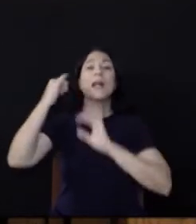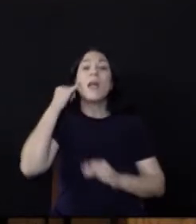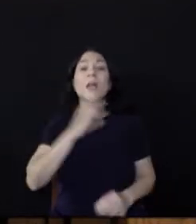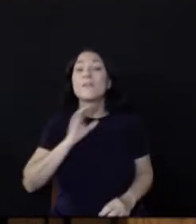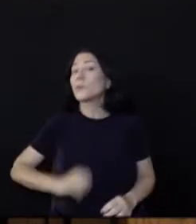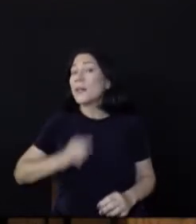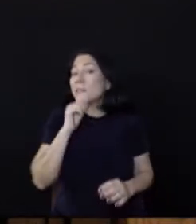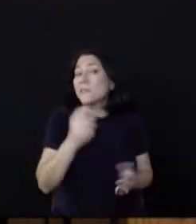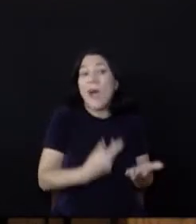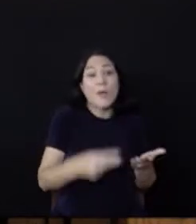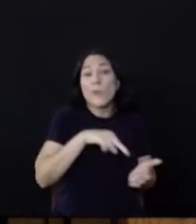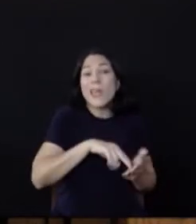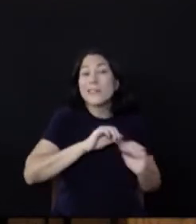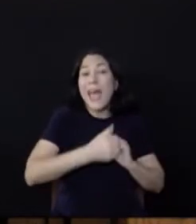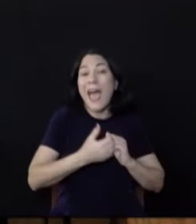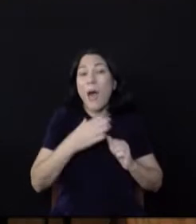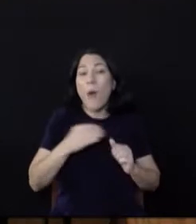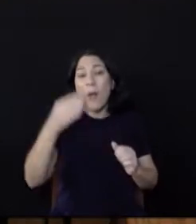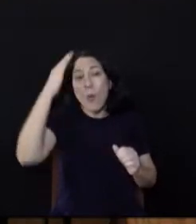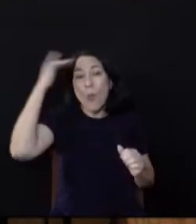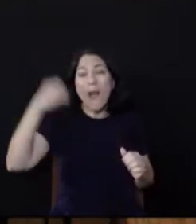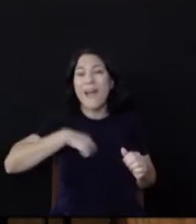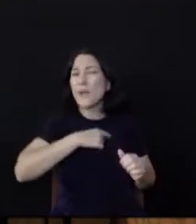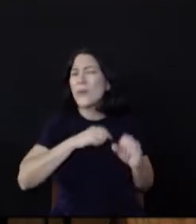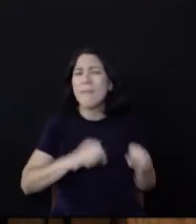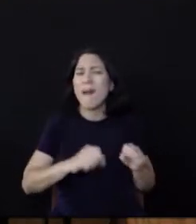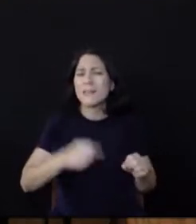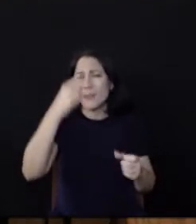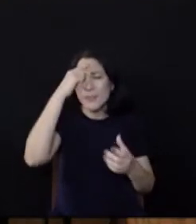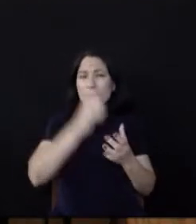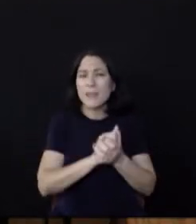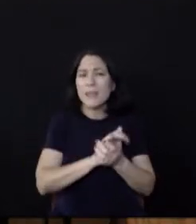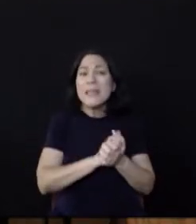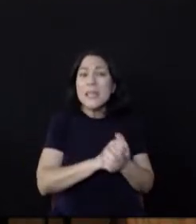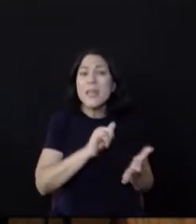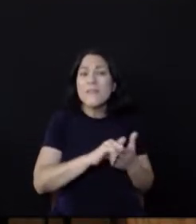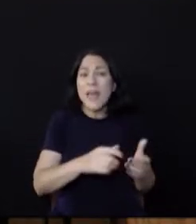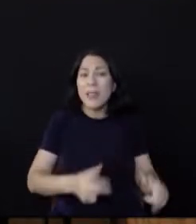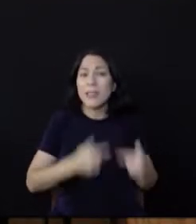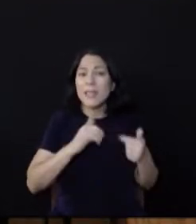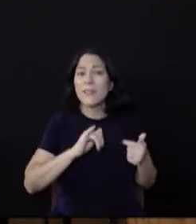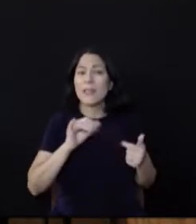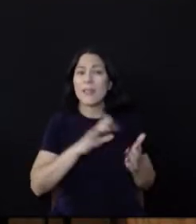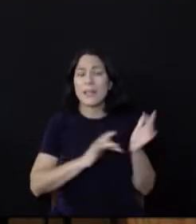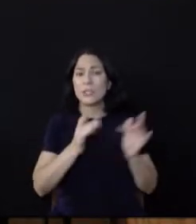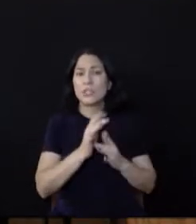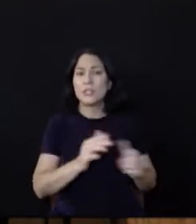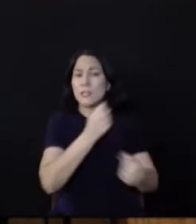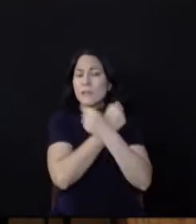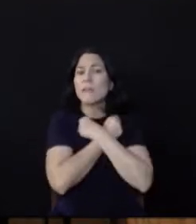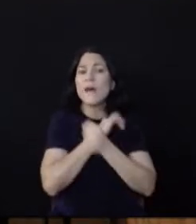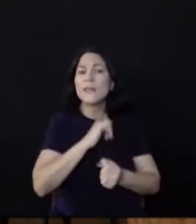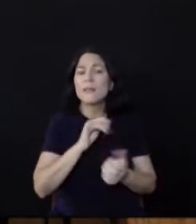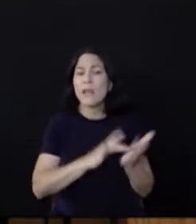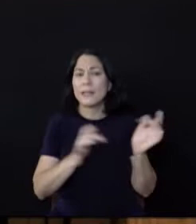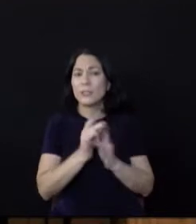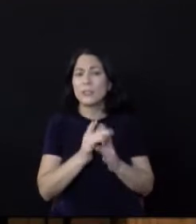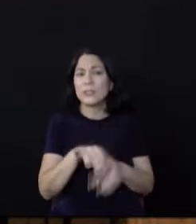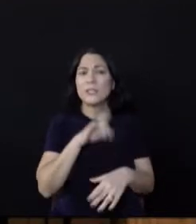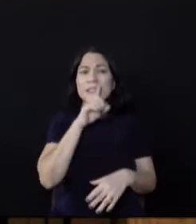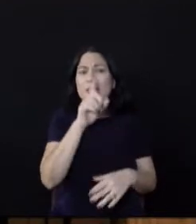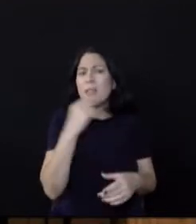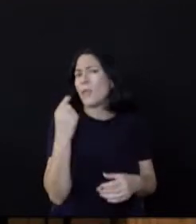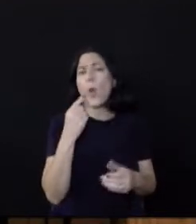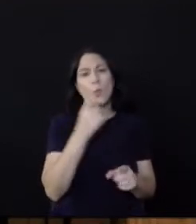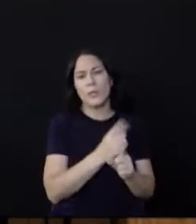and why would we ever possibly believe that living the way Jesus lived and loving the way Jesus loves is indeed the